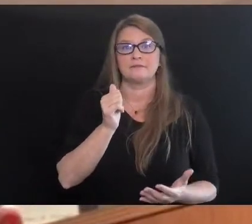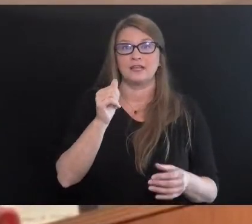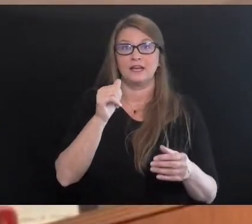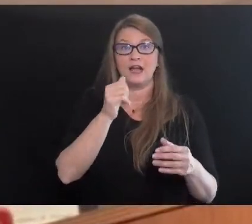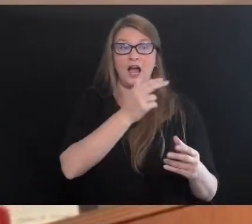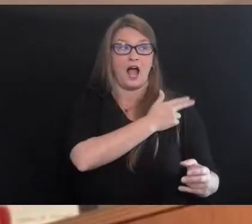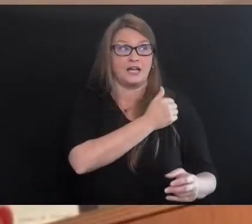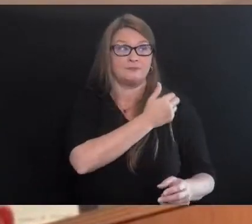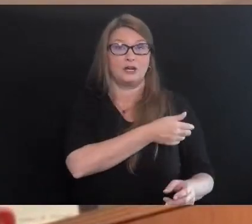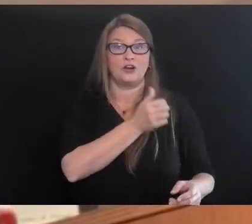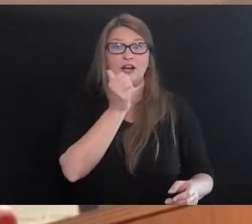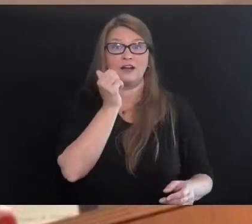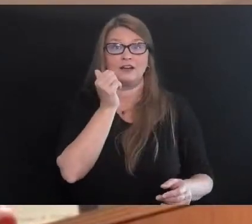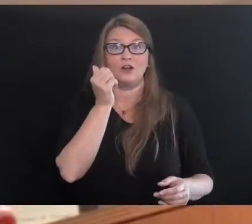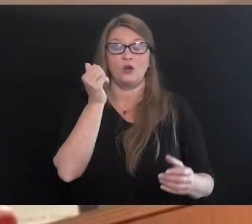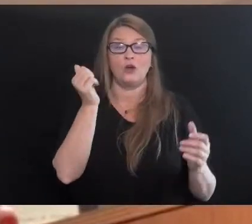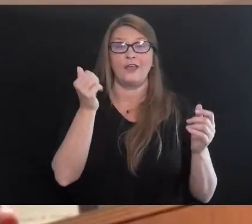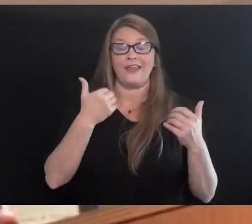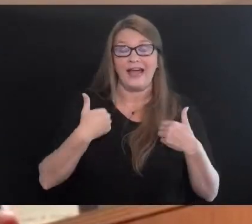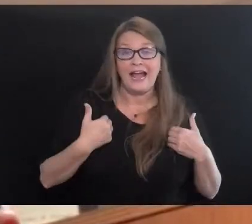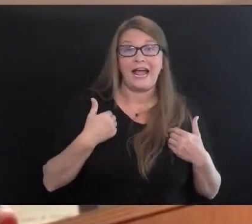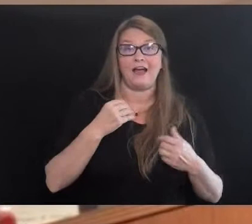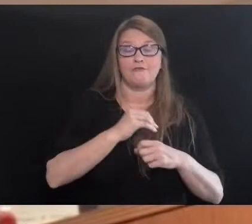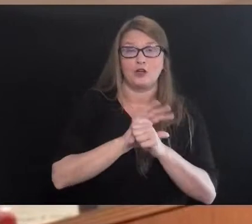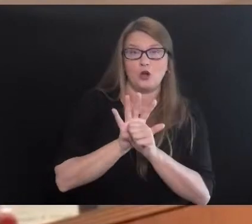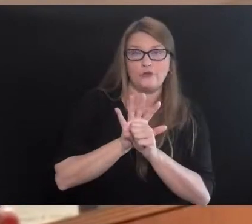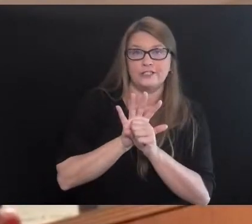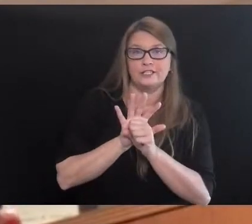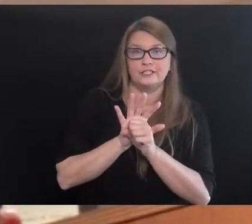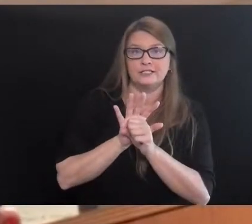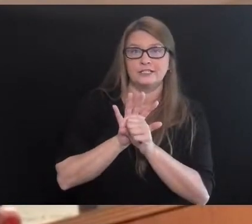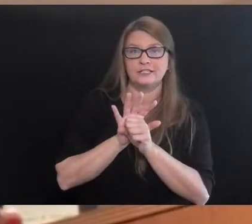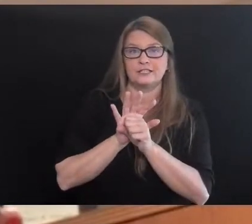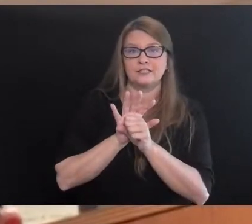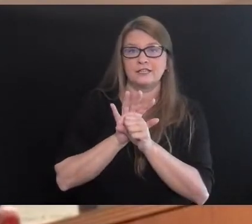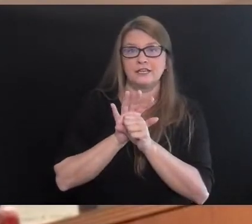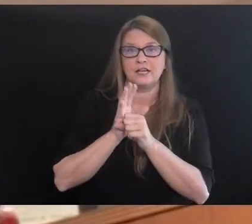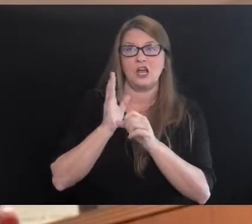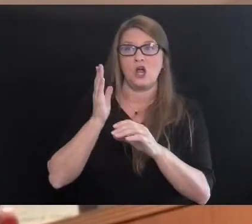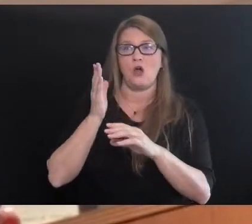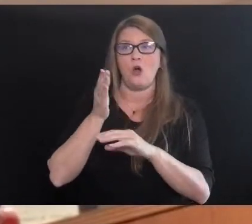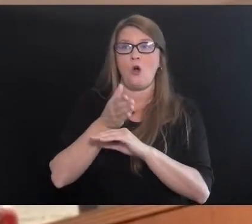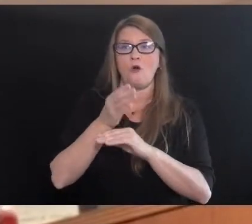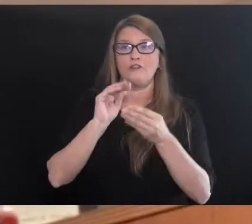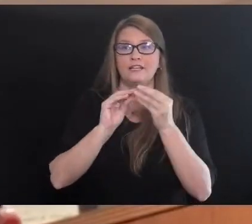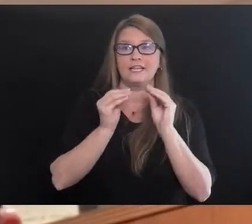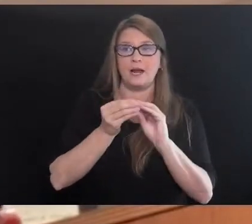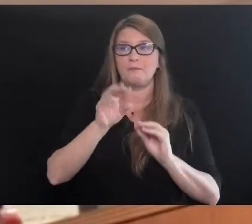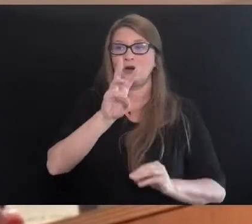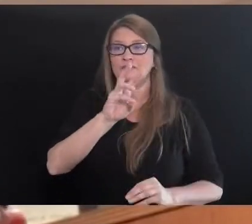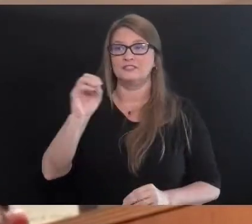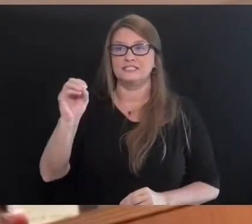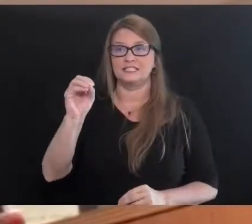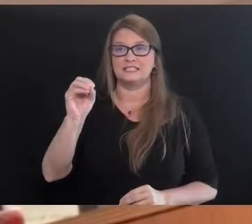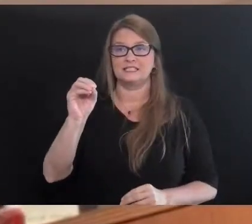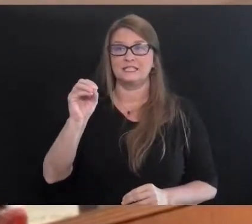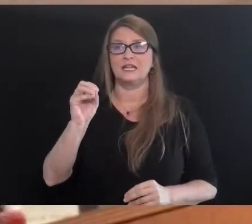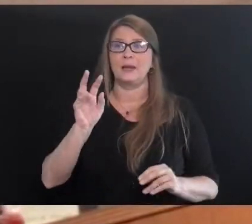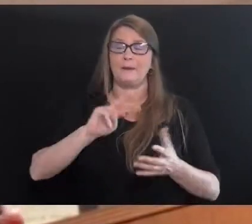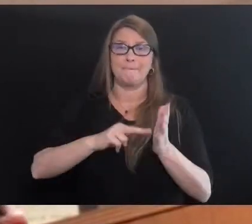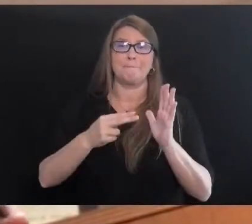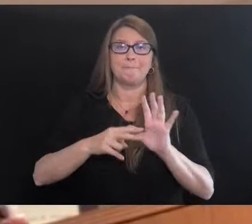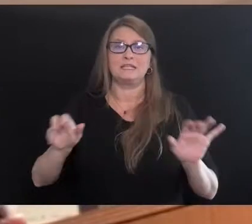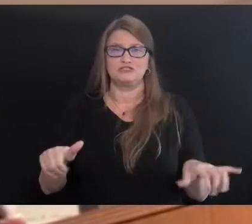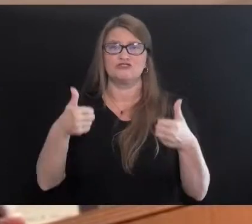day. Additionally, with COVID, anything over the number of 60 puts us in a significantly